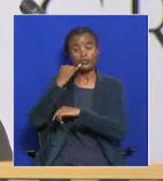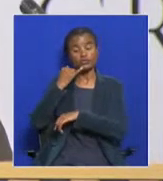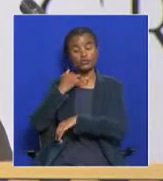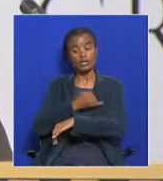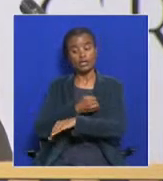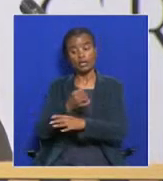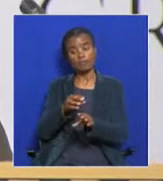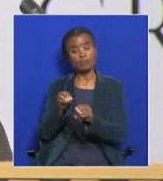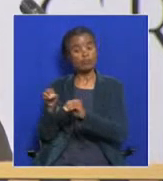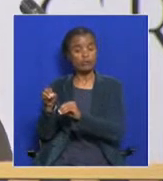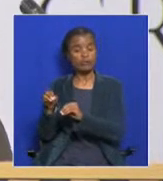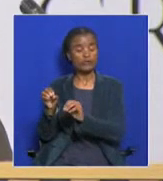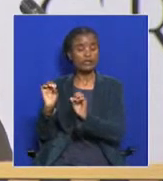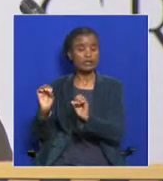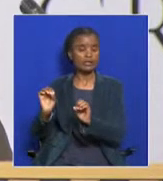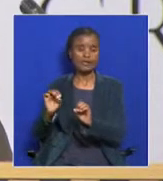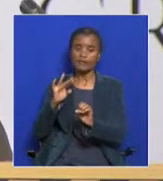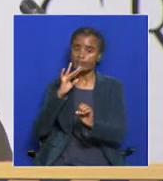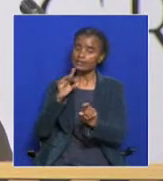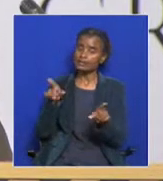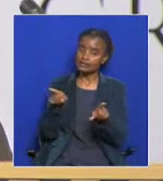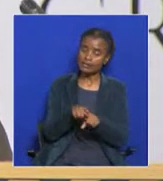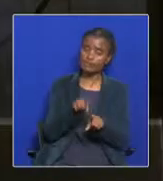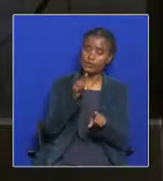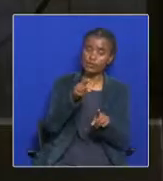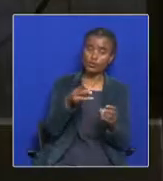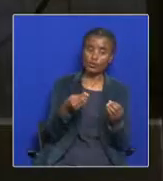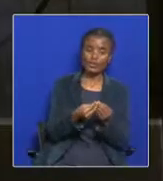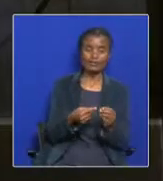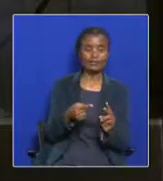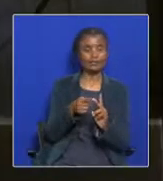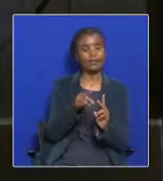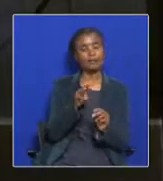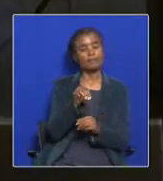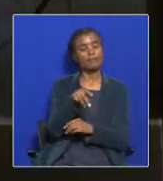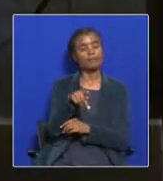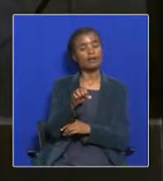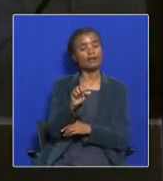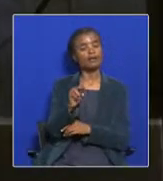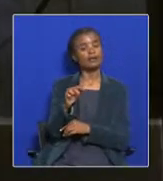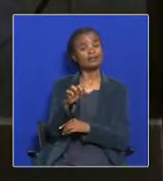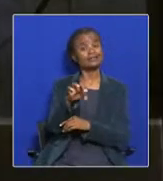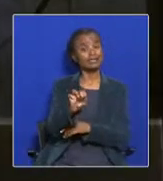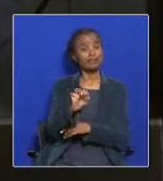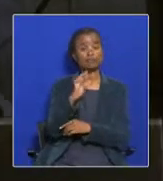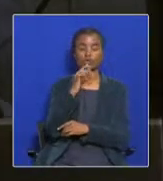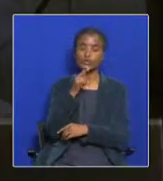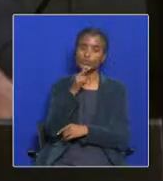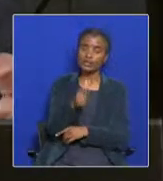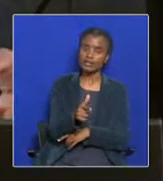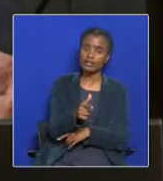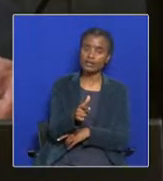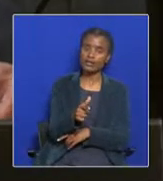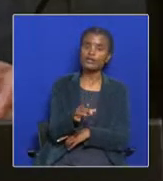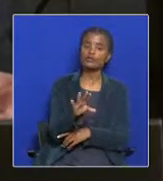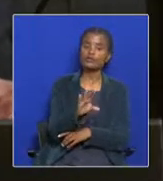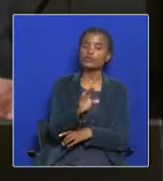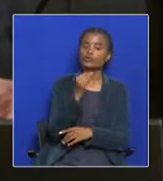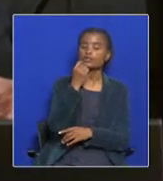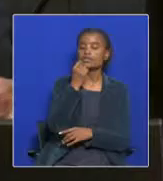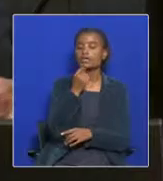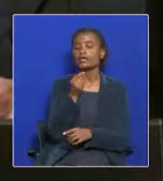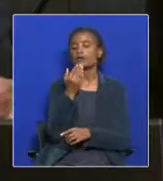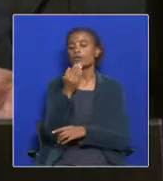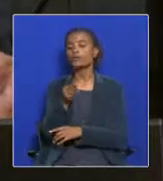as well. You tell him, you don't ask him. You don't say, who's in the office? And then he gives you a list of names and then you